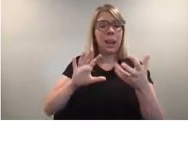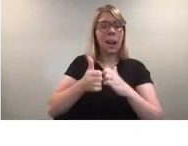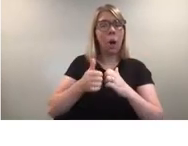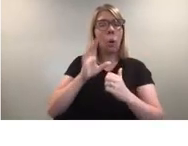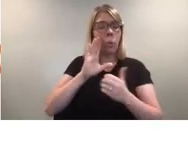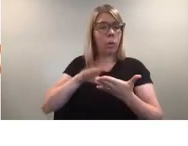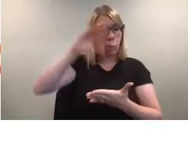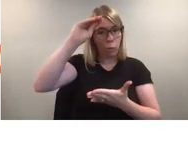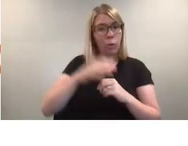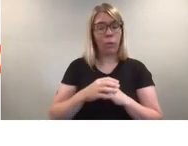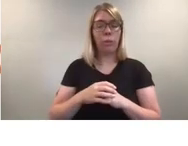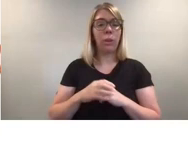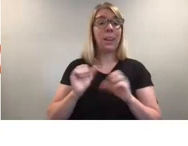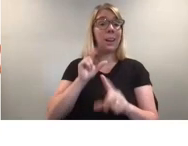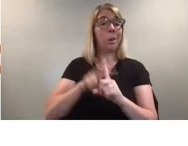course.